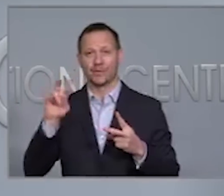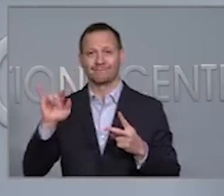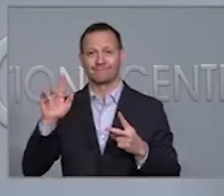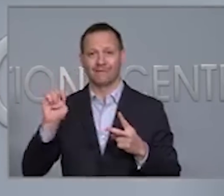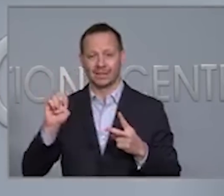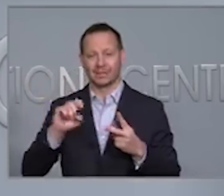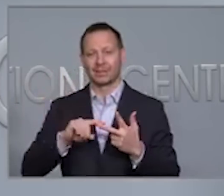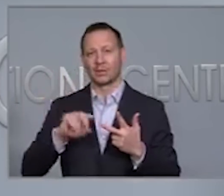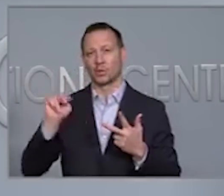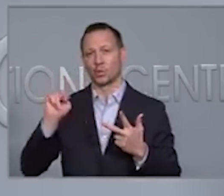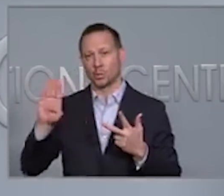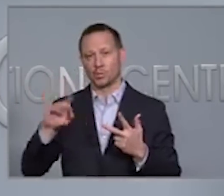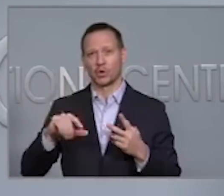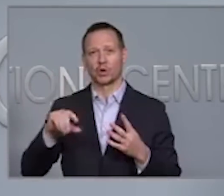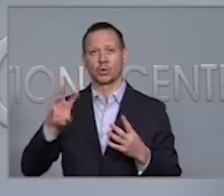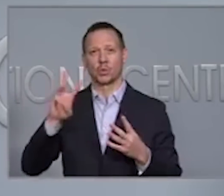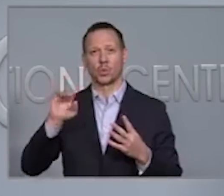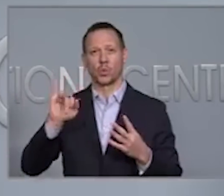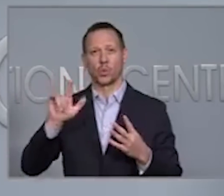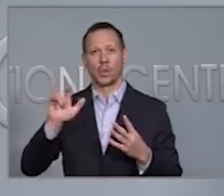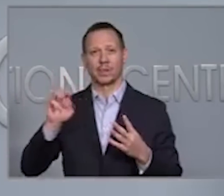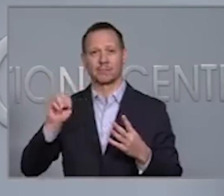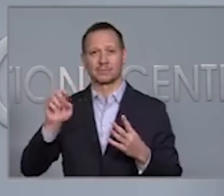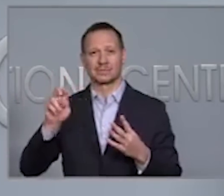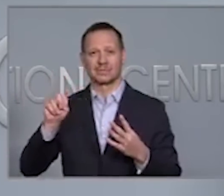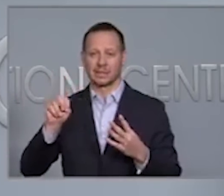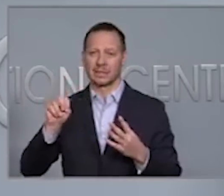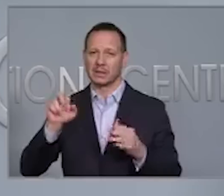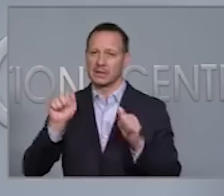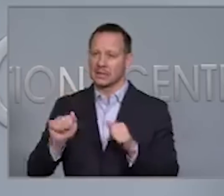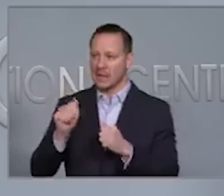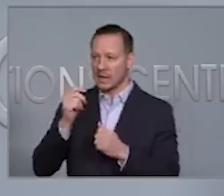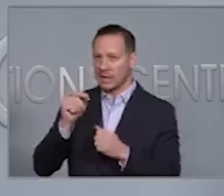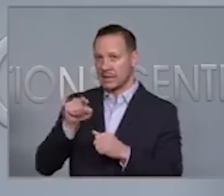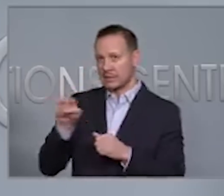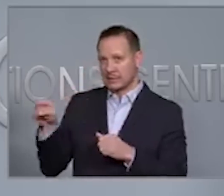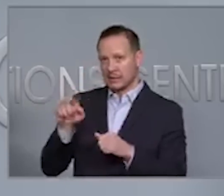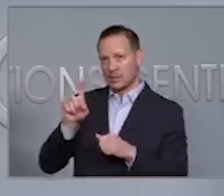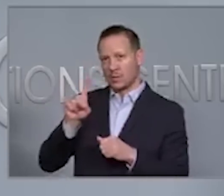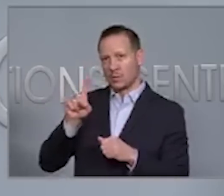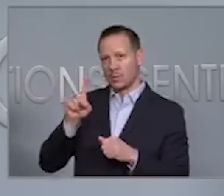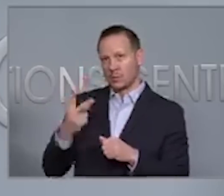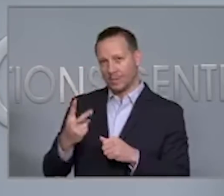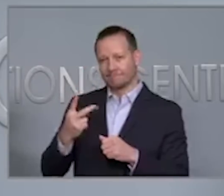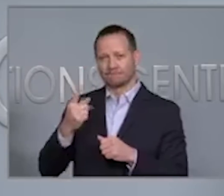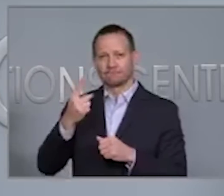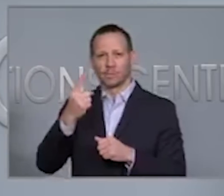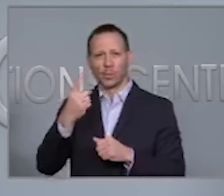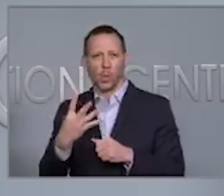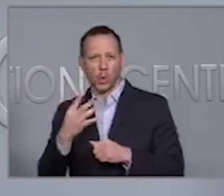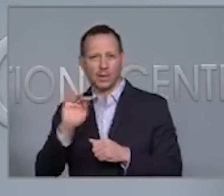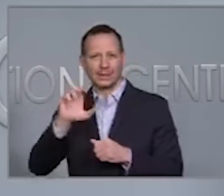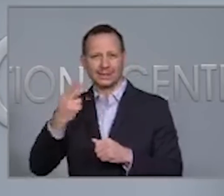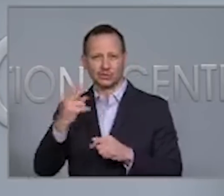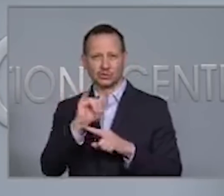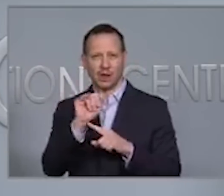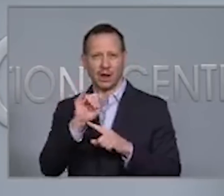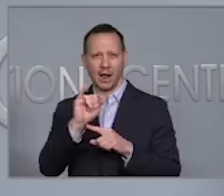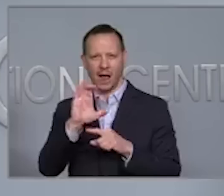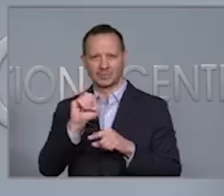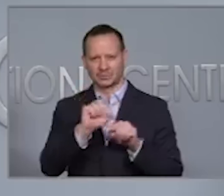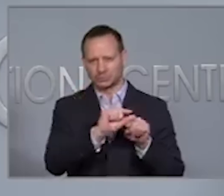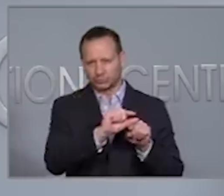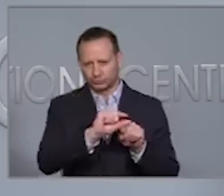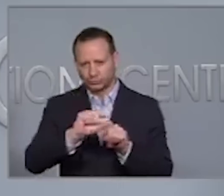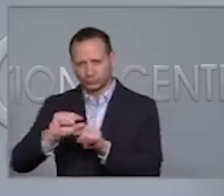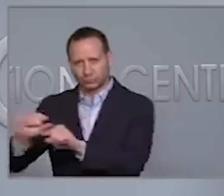and New Bern. These areas can see a quarter to half inch of ice accumulation. As a reminder, ice accumulations of around